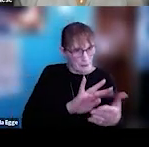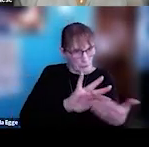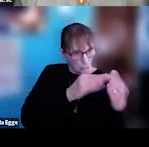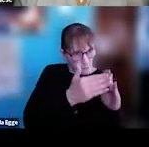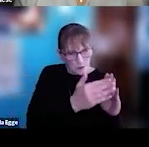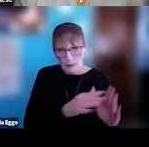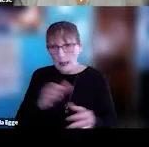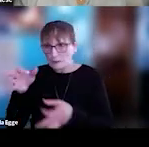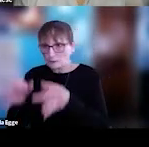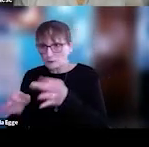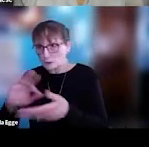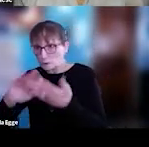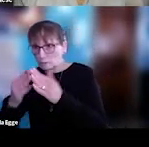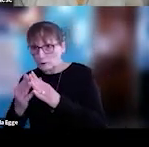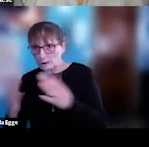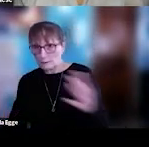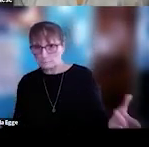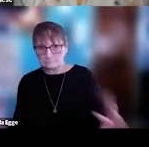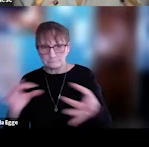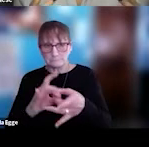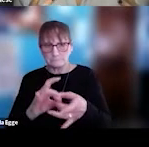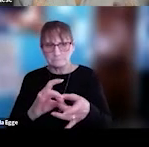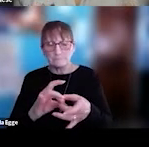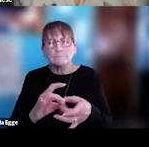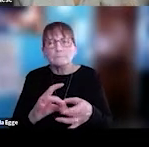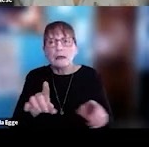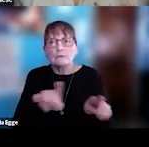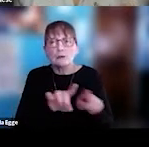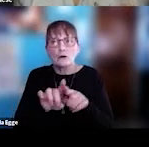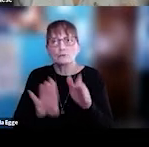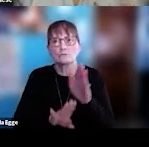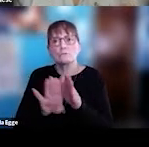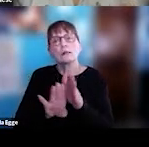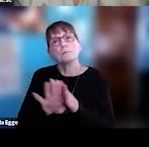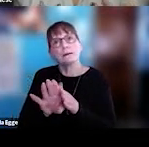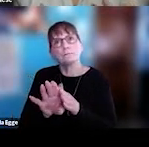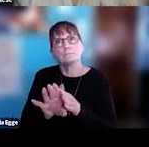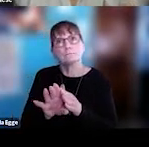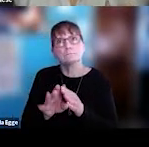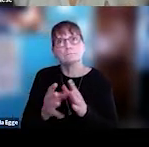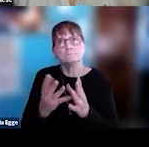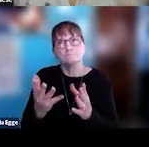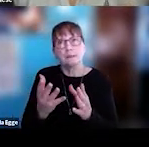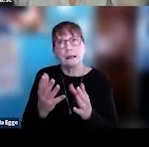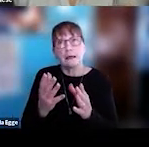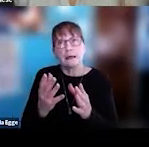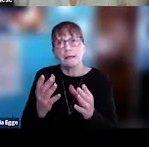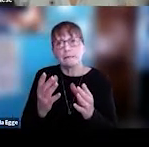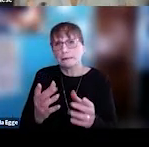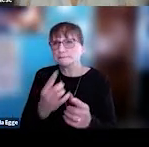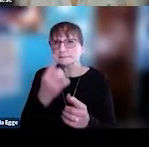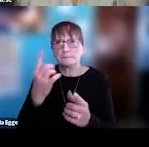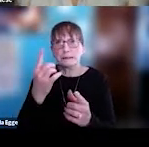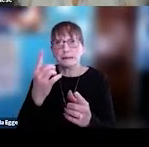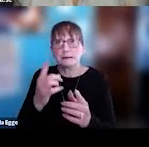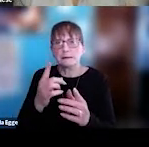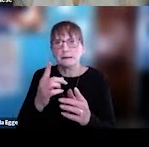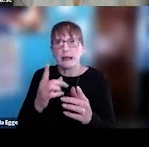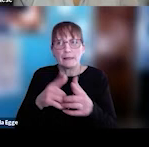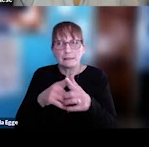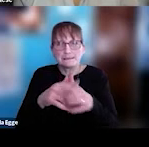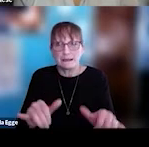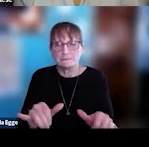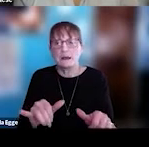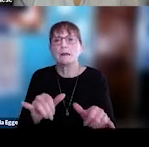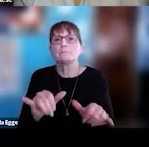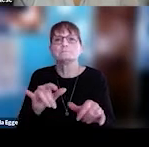the judicial community, and also developing a mechanism that would also at the same time increase